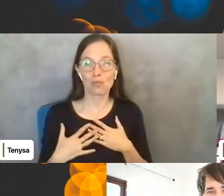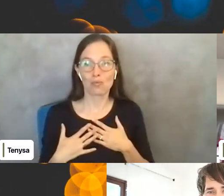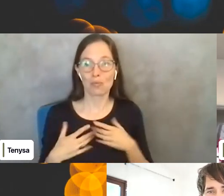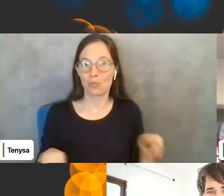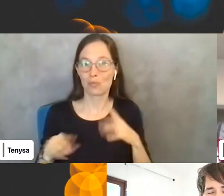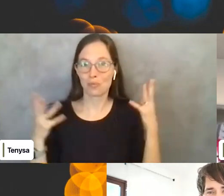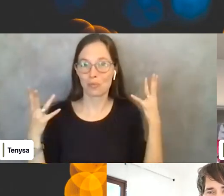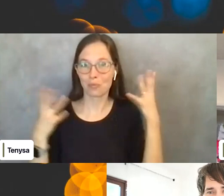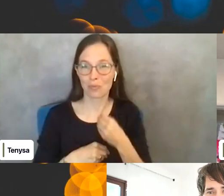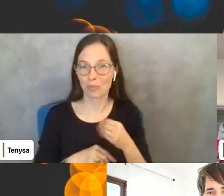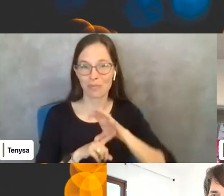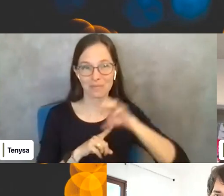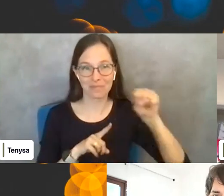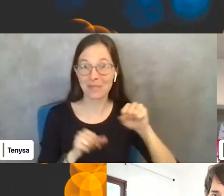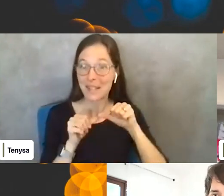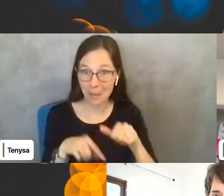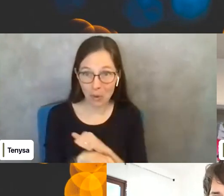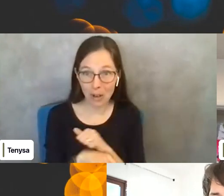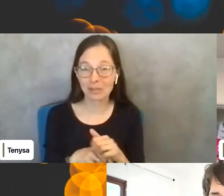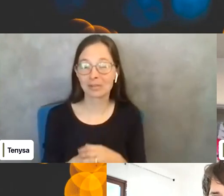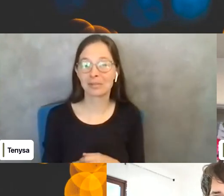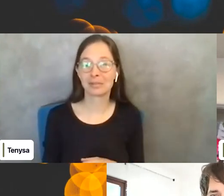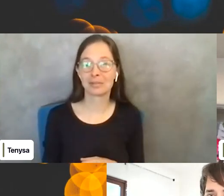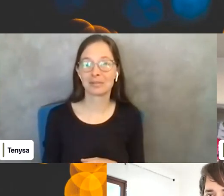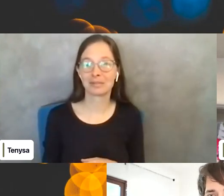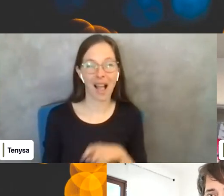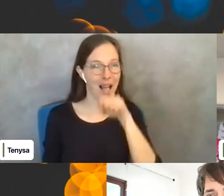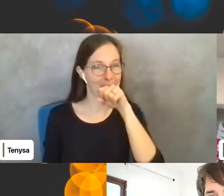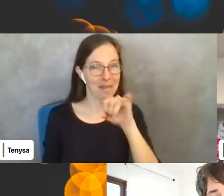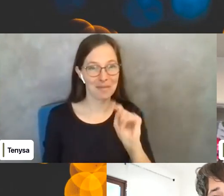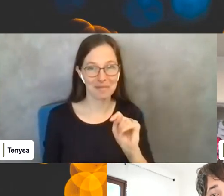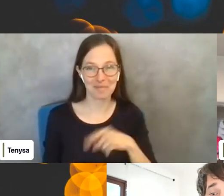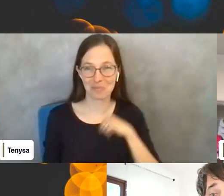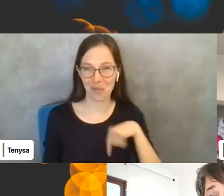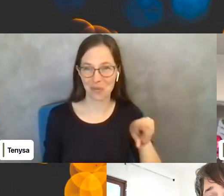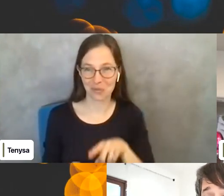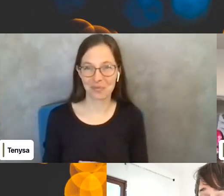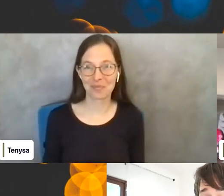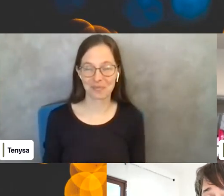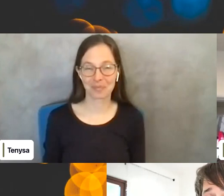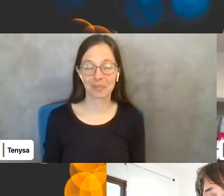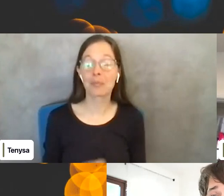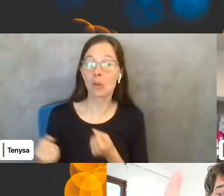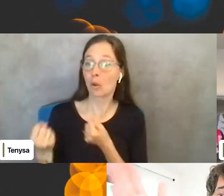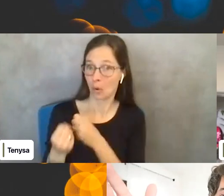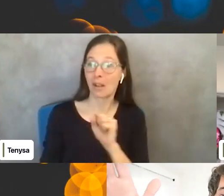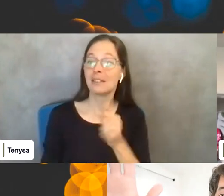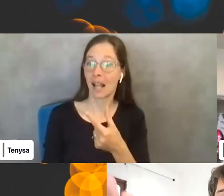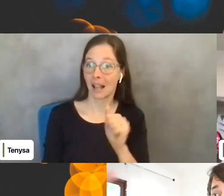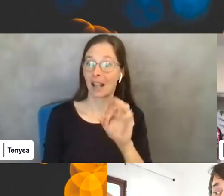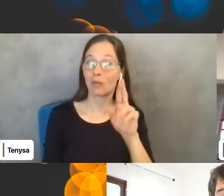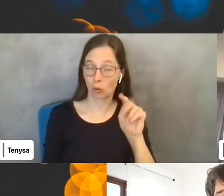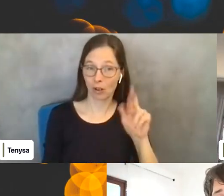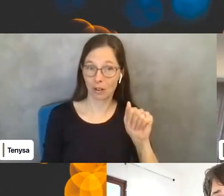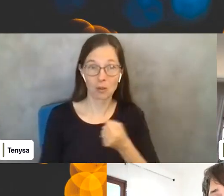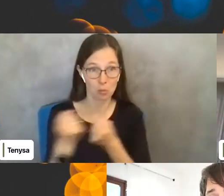fantastic. Keep practicing. I love it. I'm so proud of y'all. And support SAG-AFTRA, support Vico and